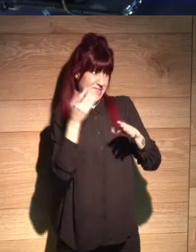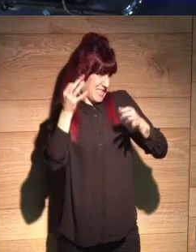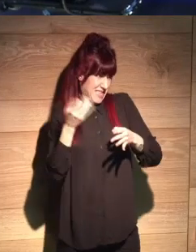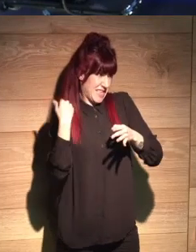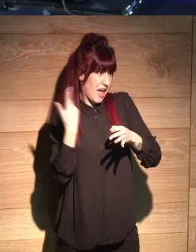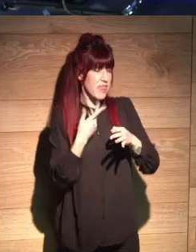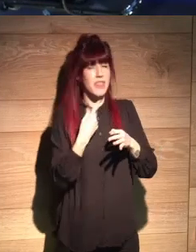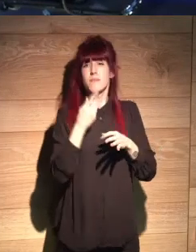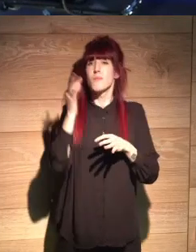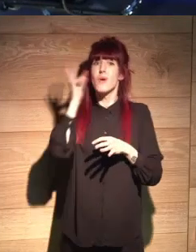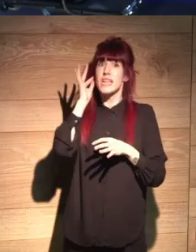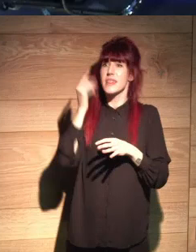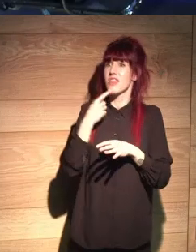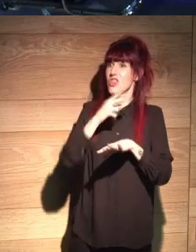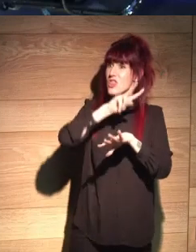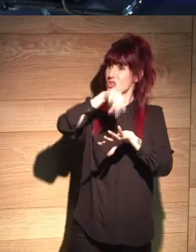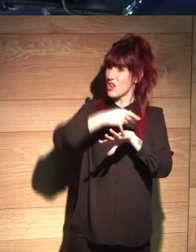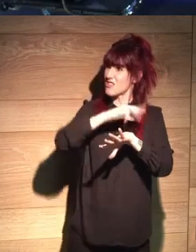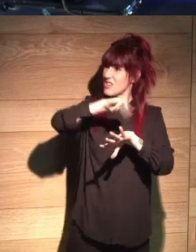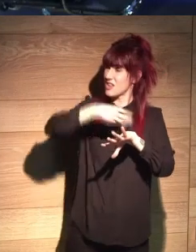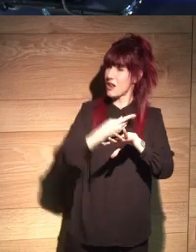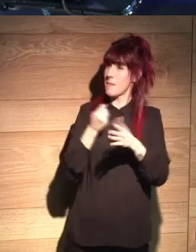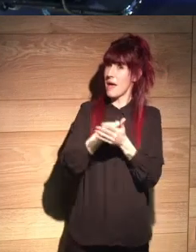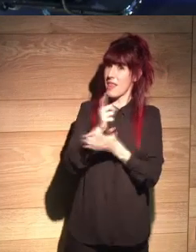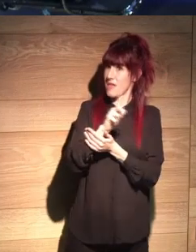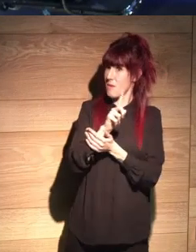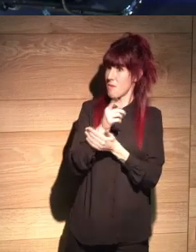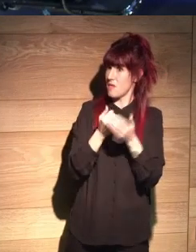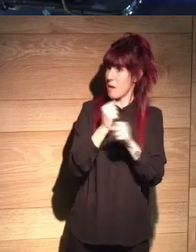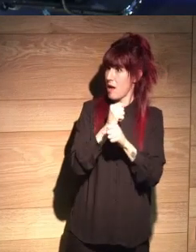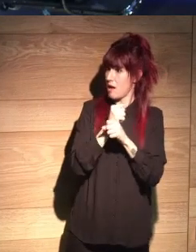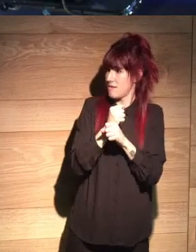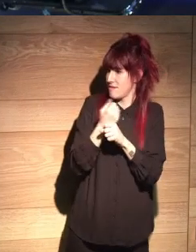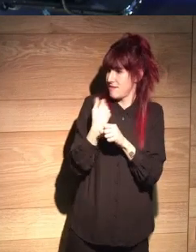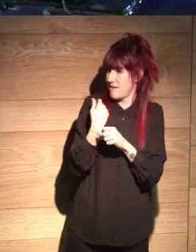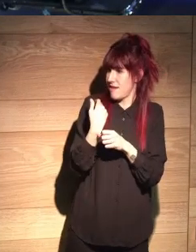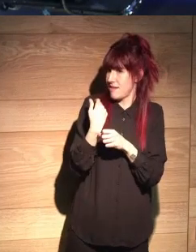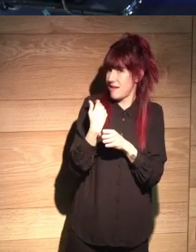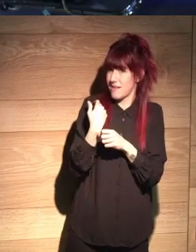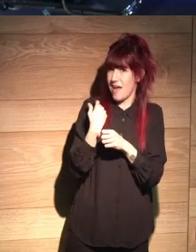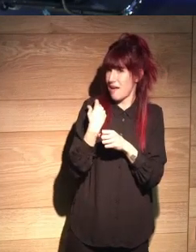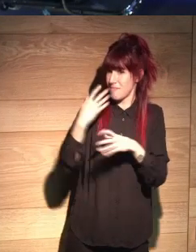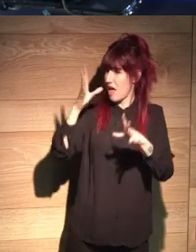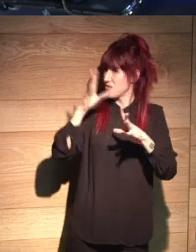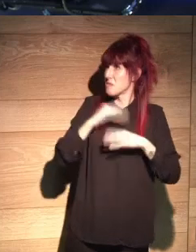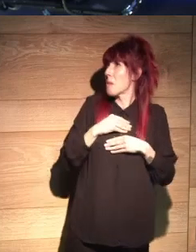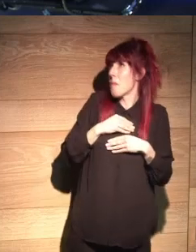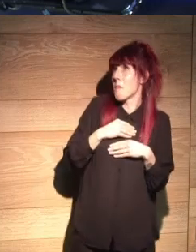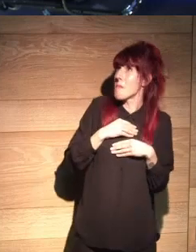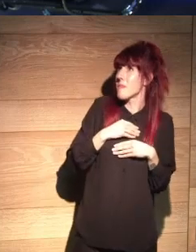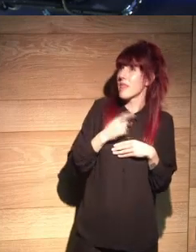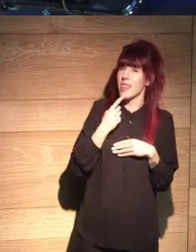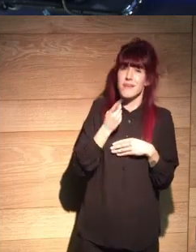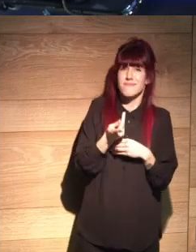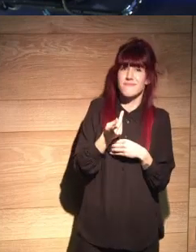already? Women make 2-3 more hours a day that are non-paid. That means this is pre-assumed.